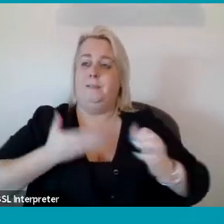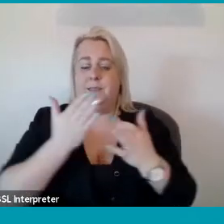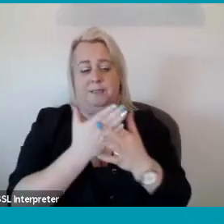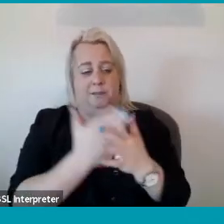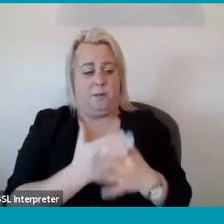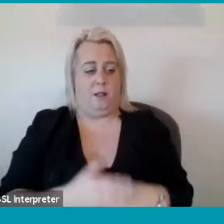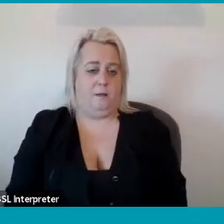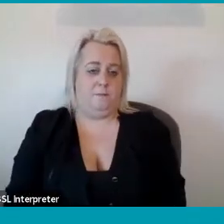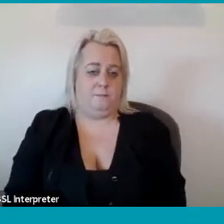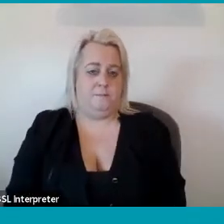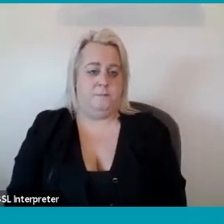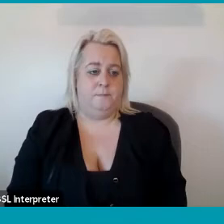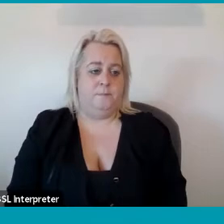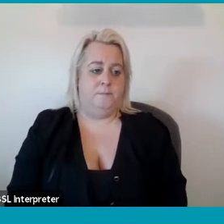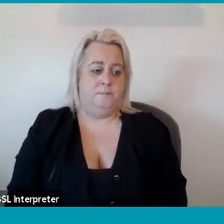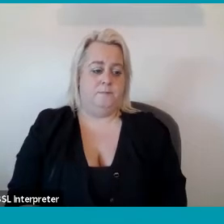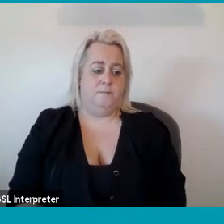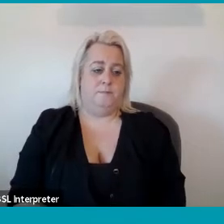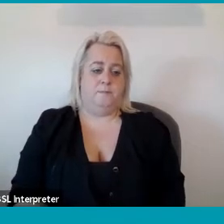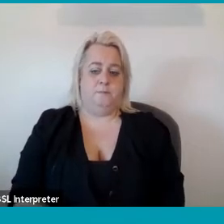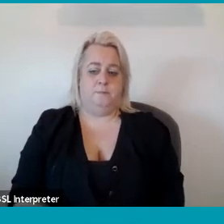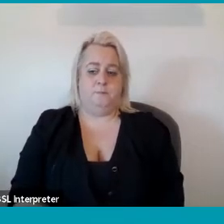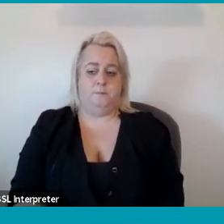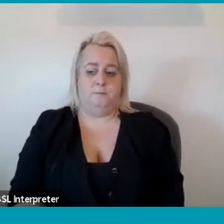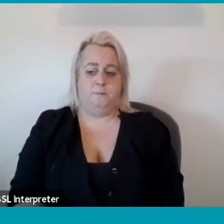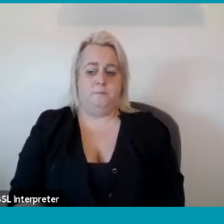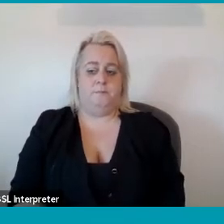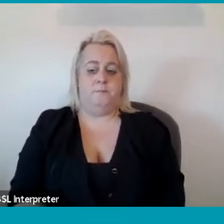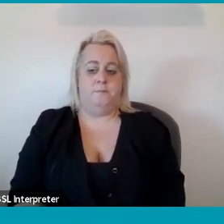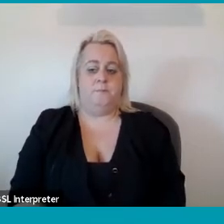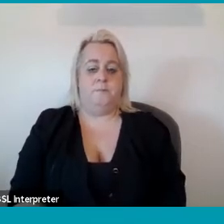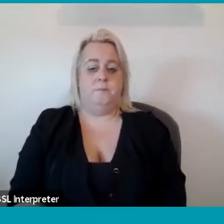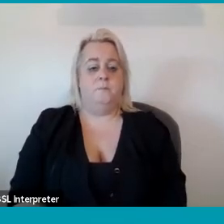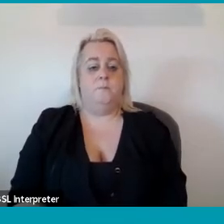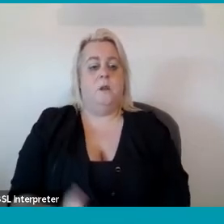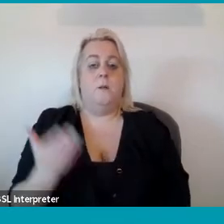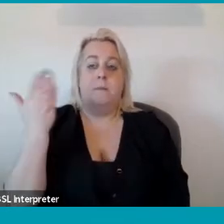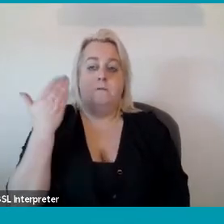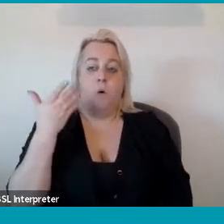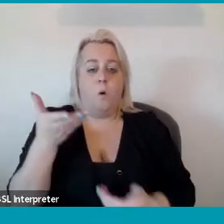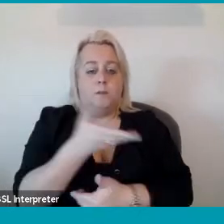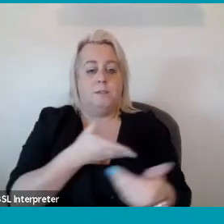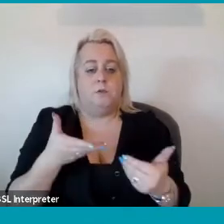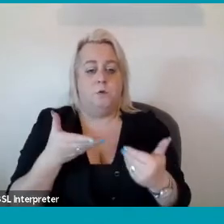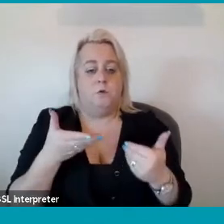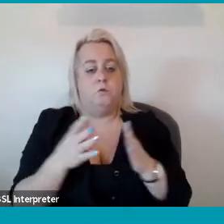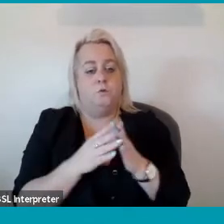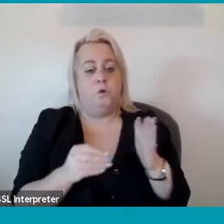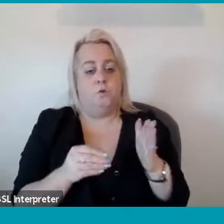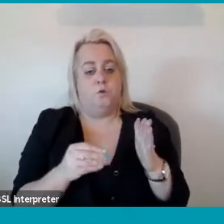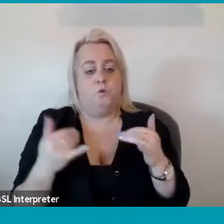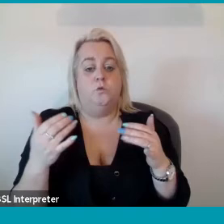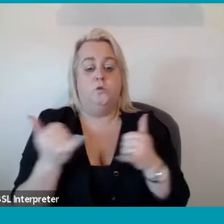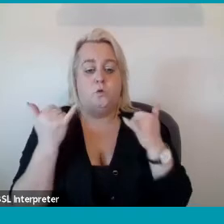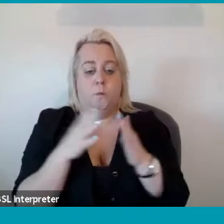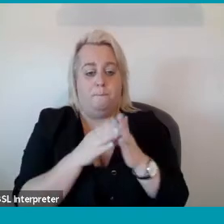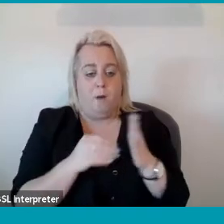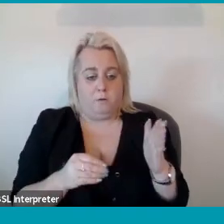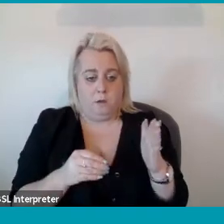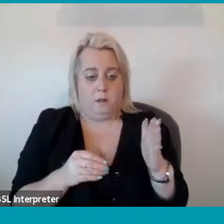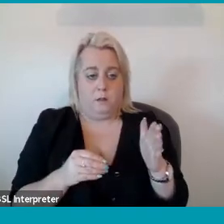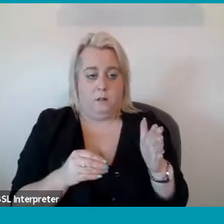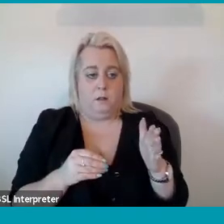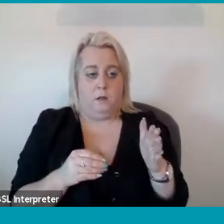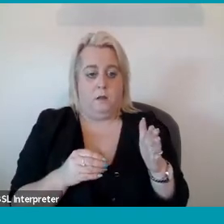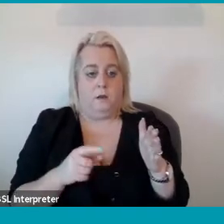And then there are additional skills. So I mentioned the social model earlier on. So disabled people are all